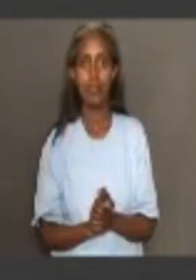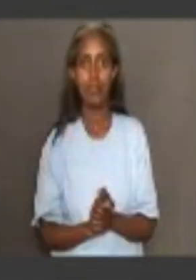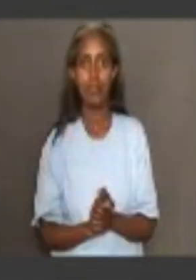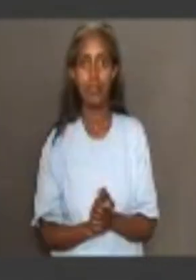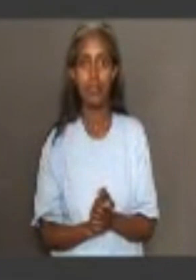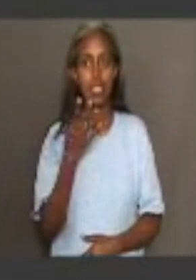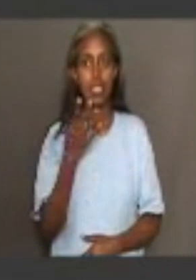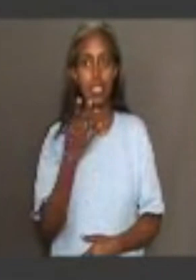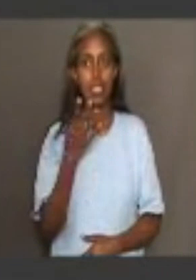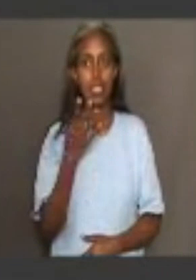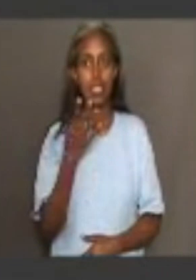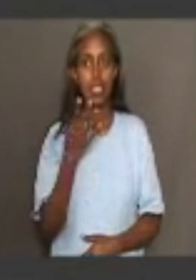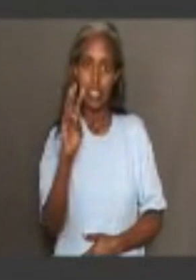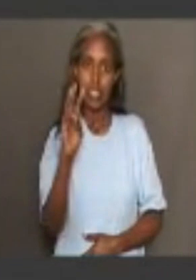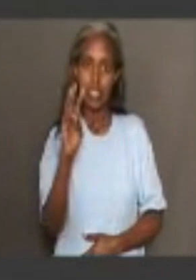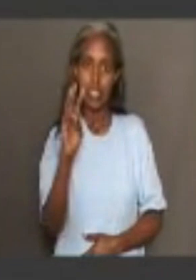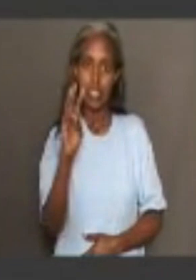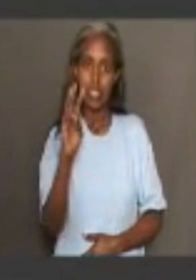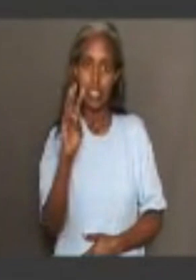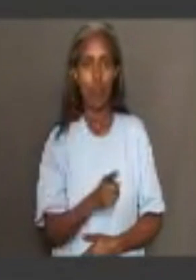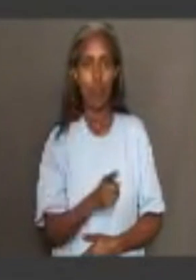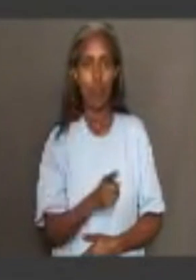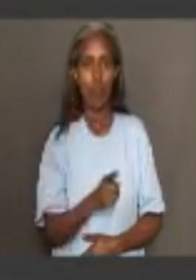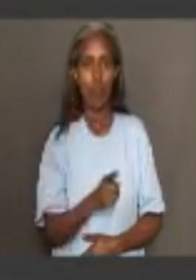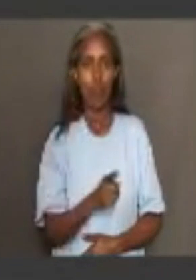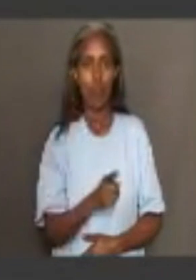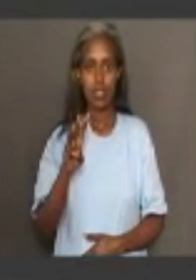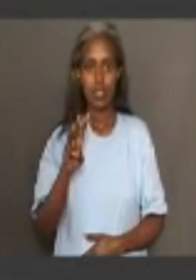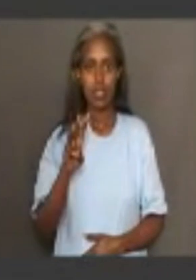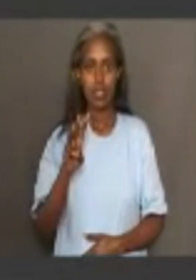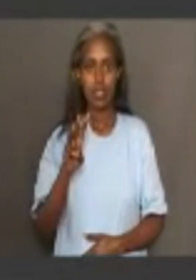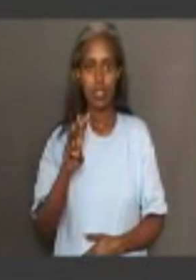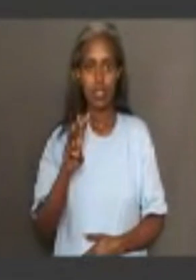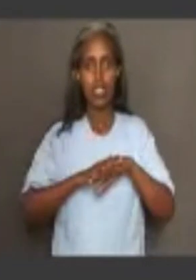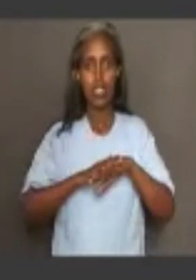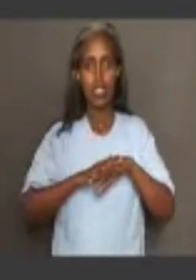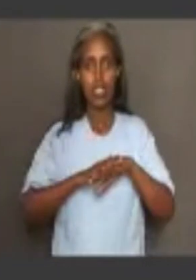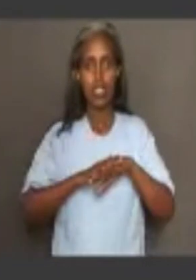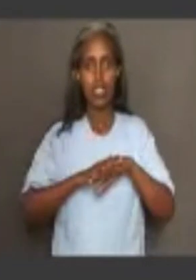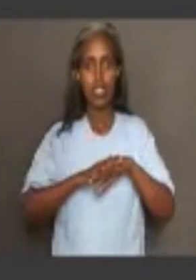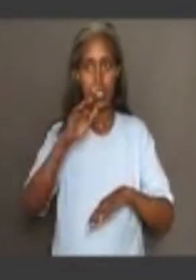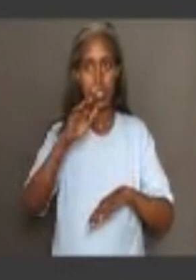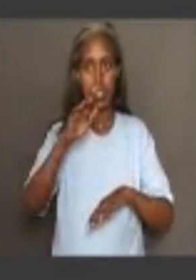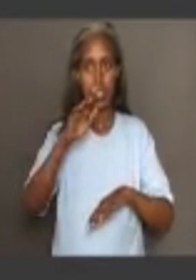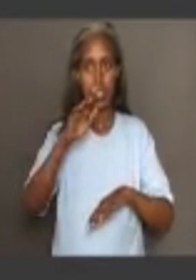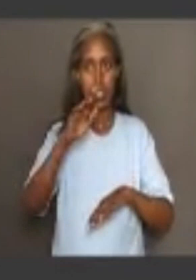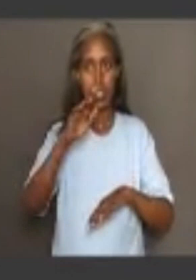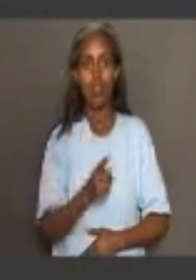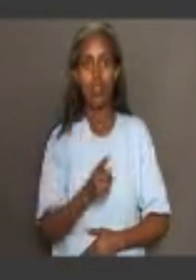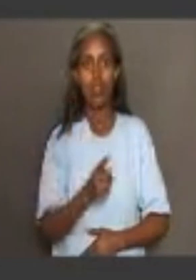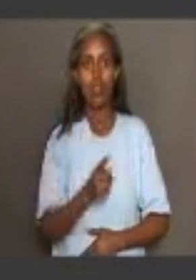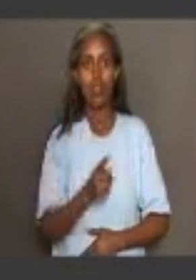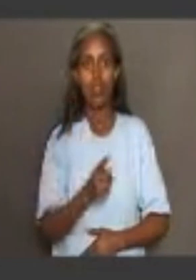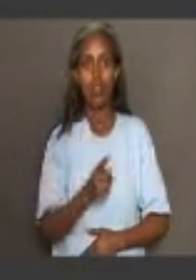16 over 36 is greater than 3 over 36.